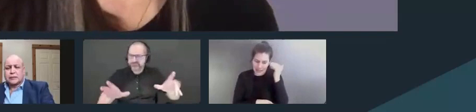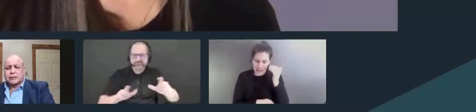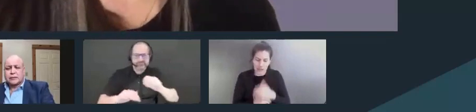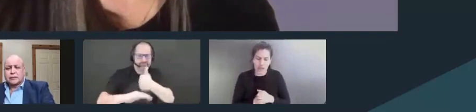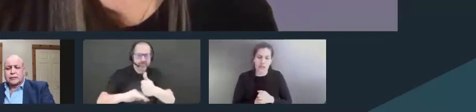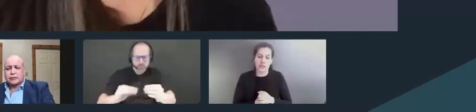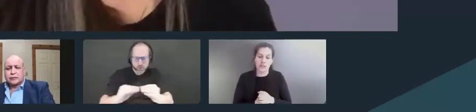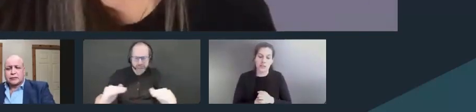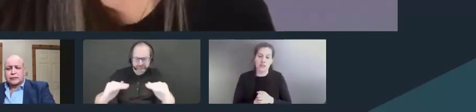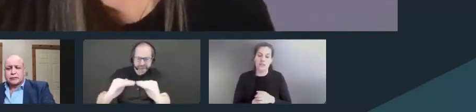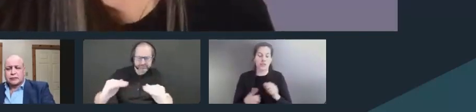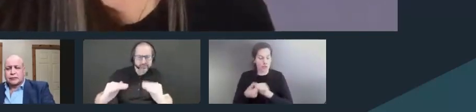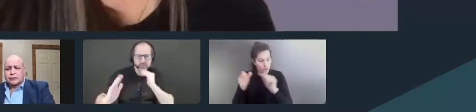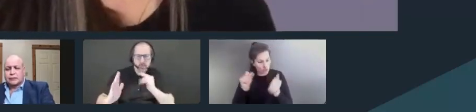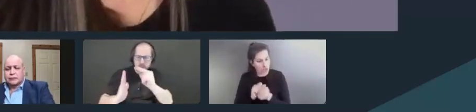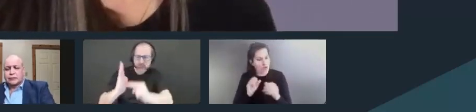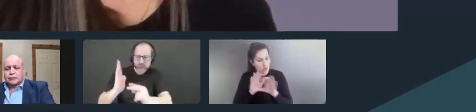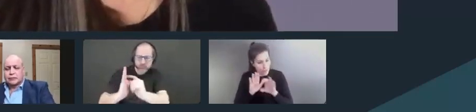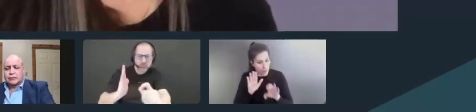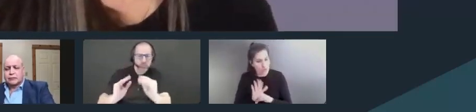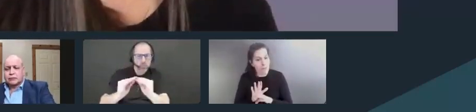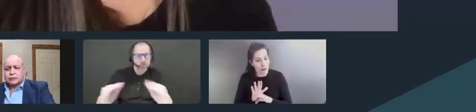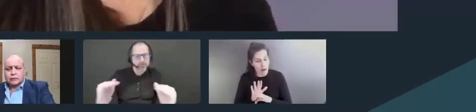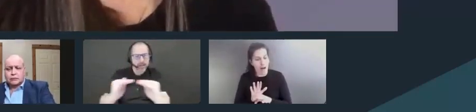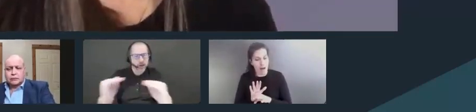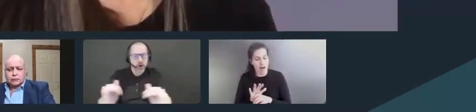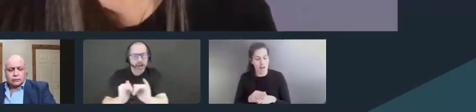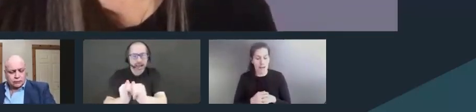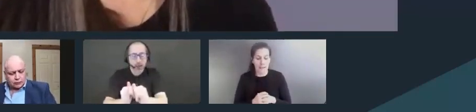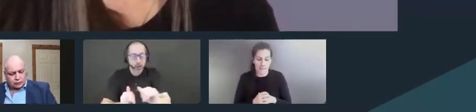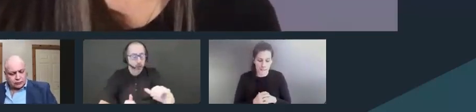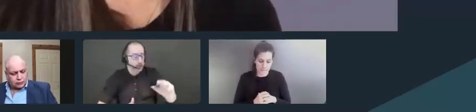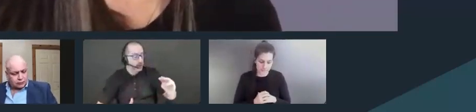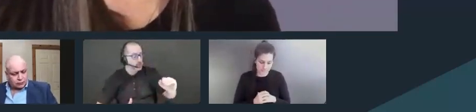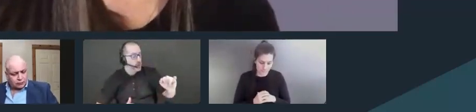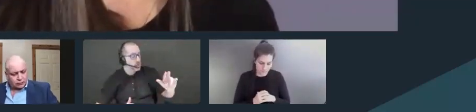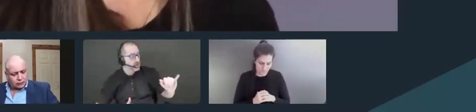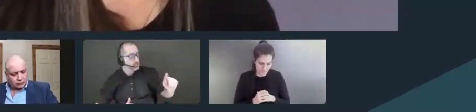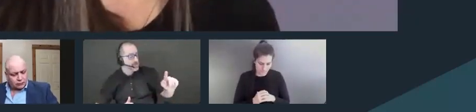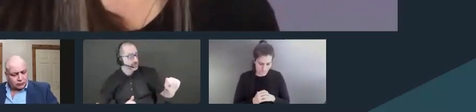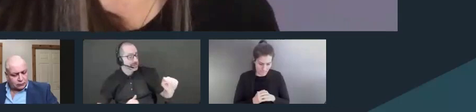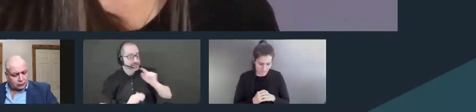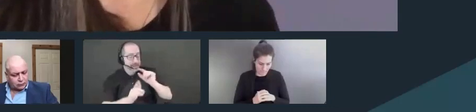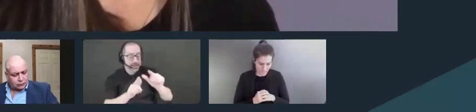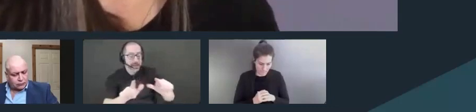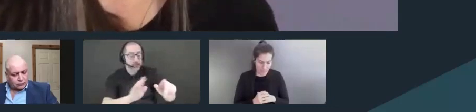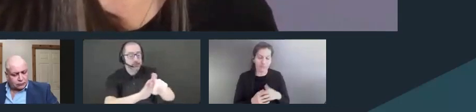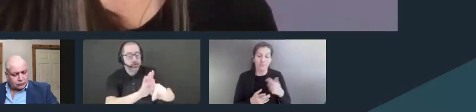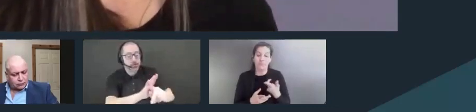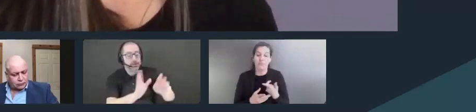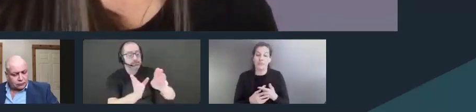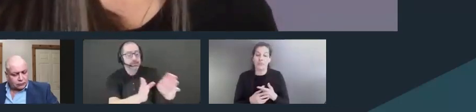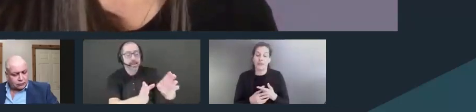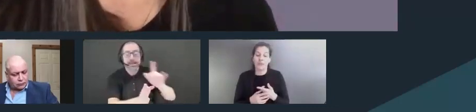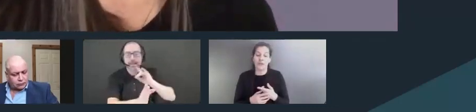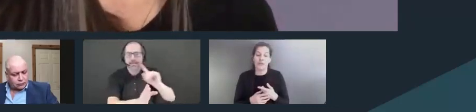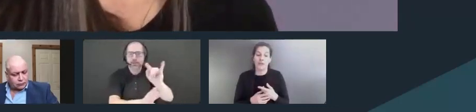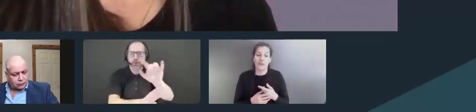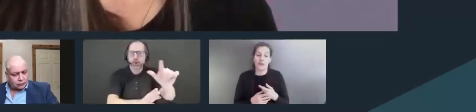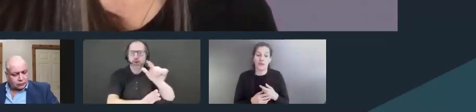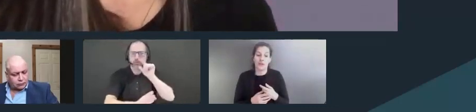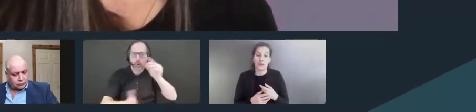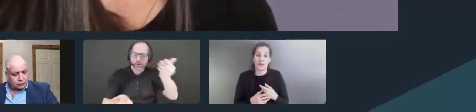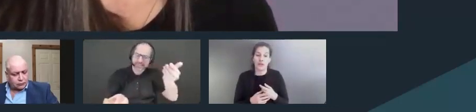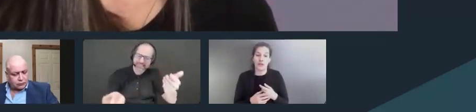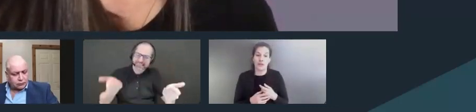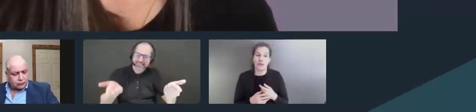reality? Marie Baptiste points out that language policy and planning is a tool towards rebalancing power and